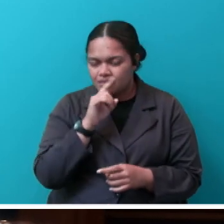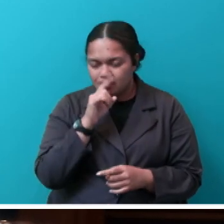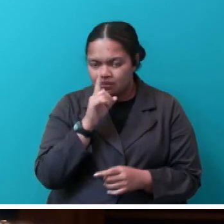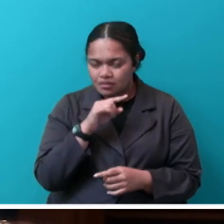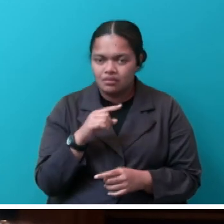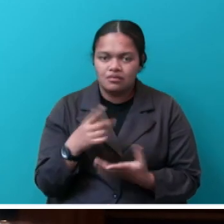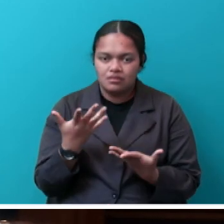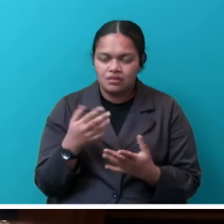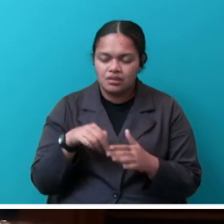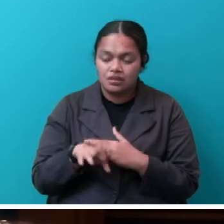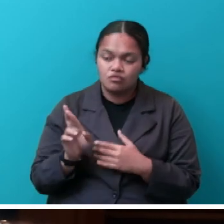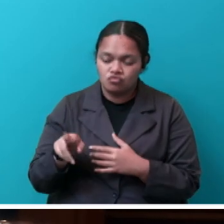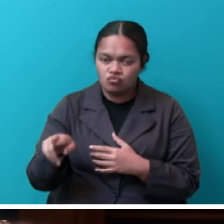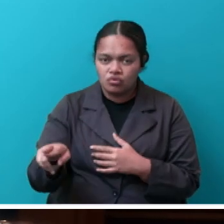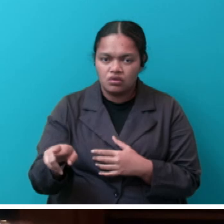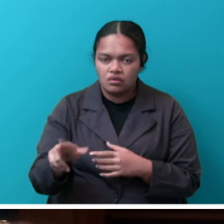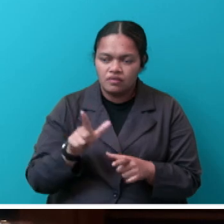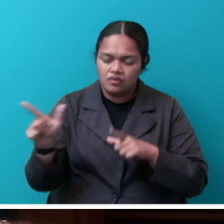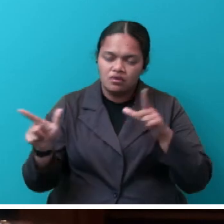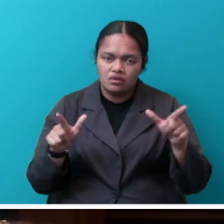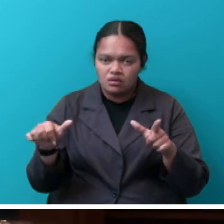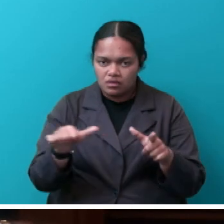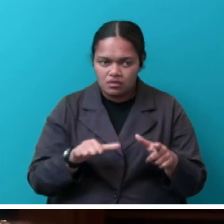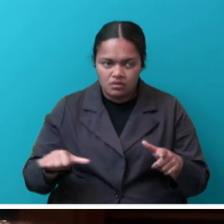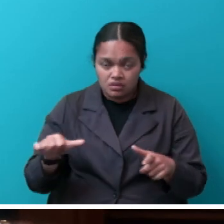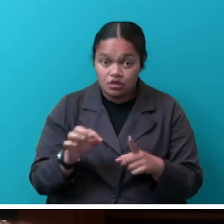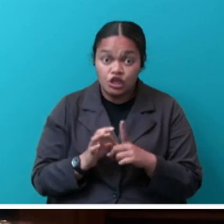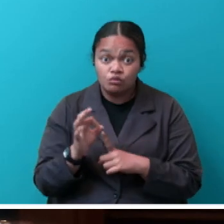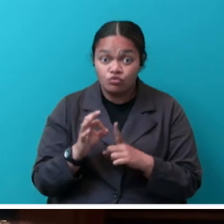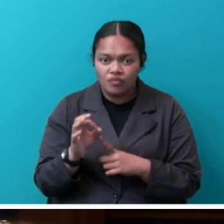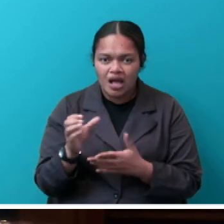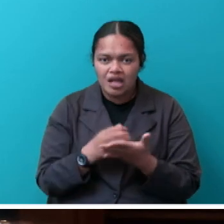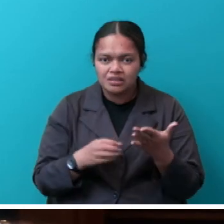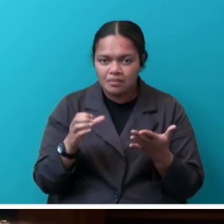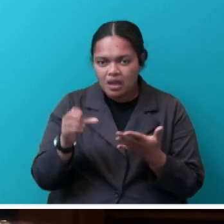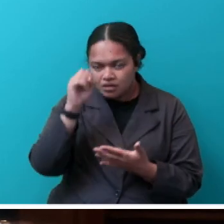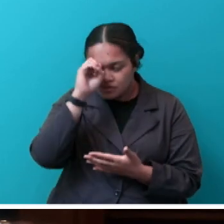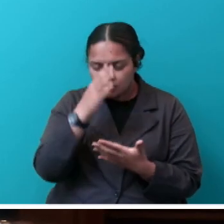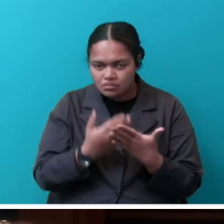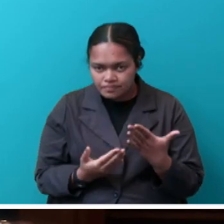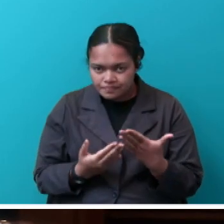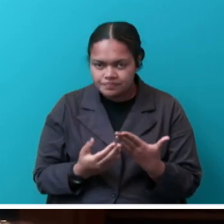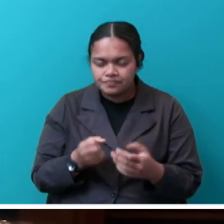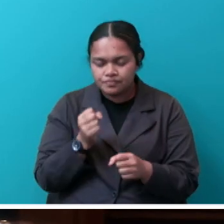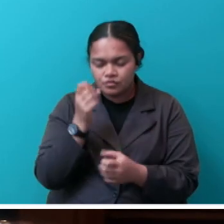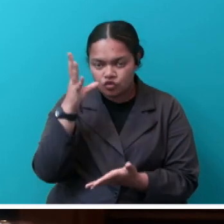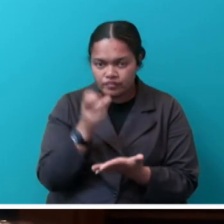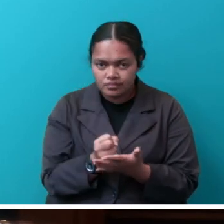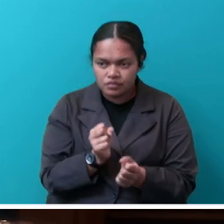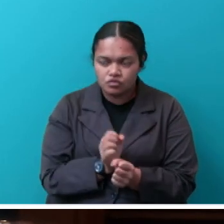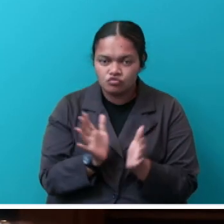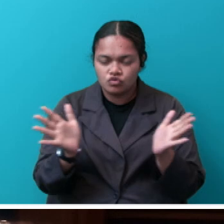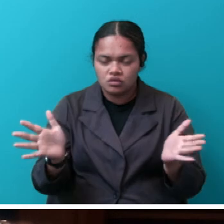areas. And lastly, improved customer experience. Automation and centralization